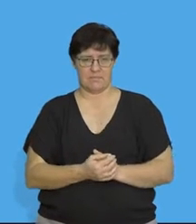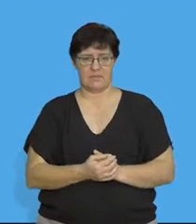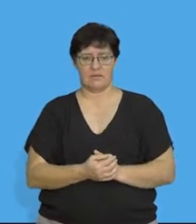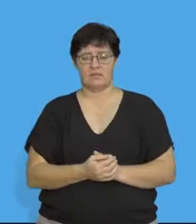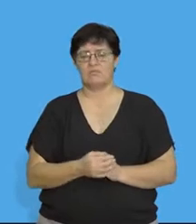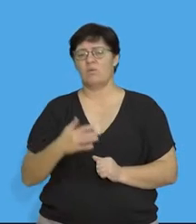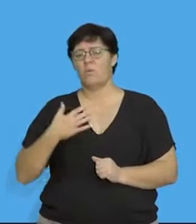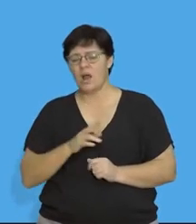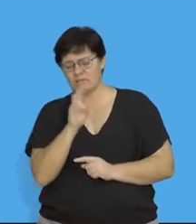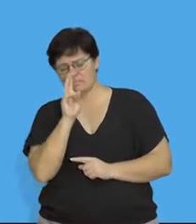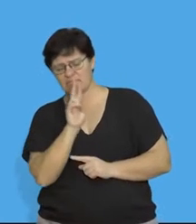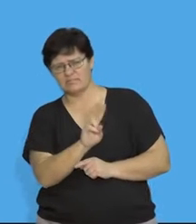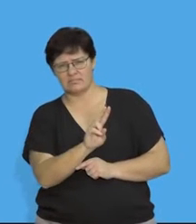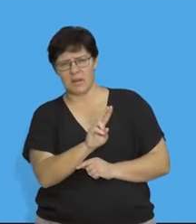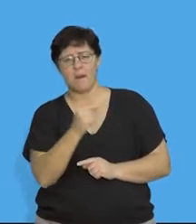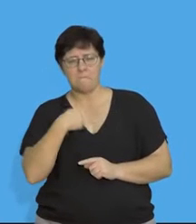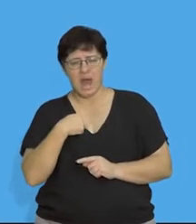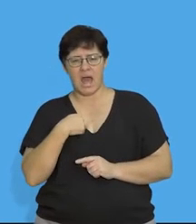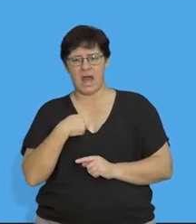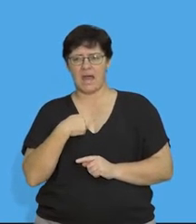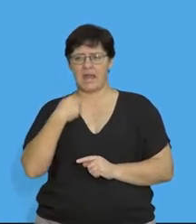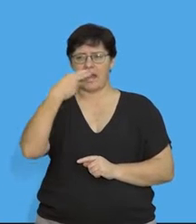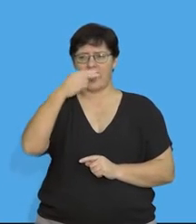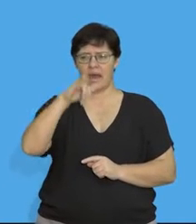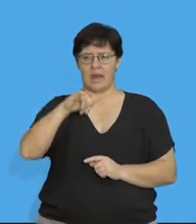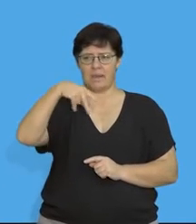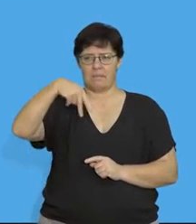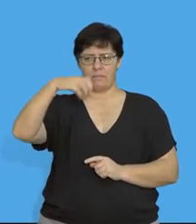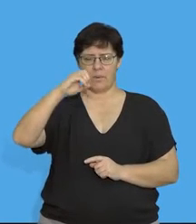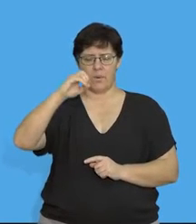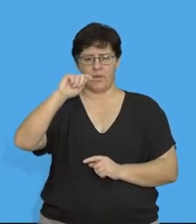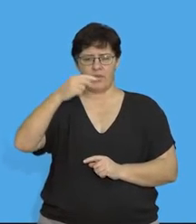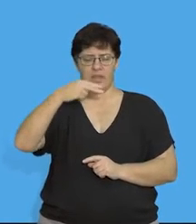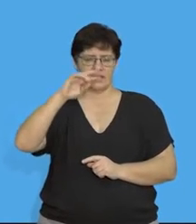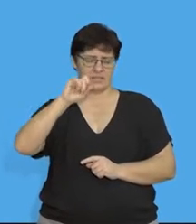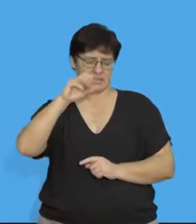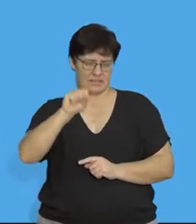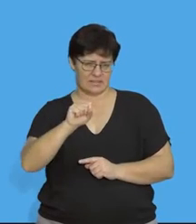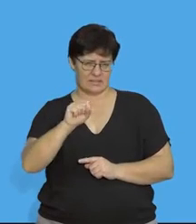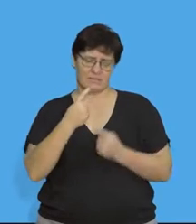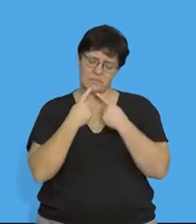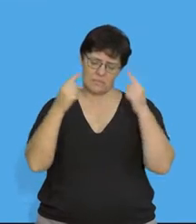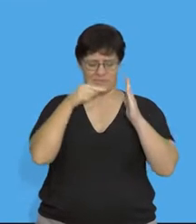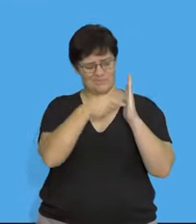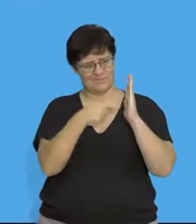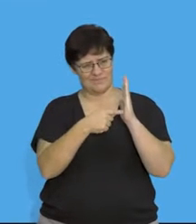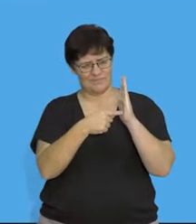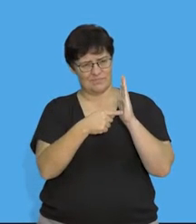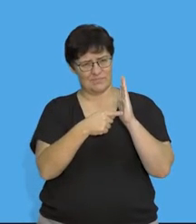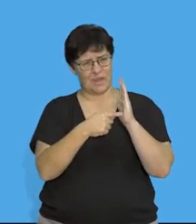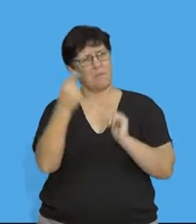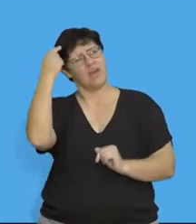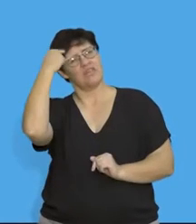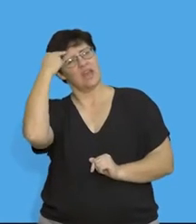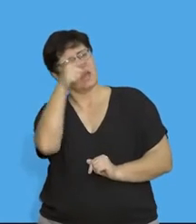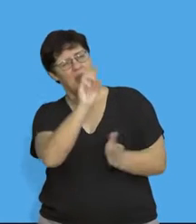look carefully at my hypothesis statements here, because this is something that I want you to think about. You've got the idea of